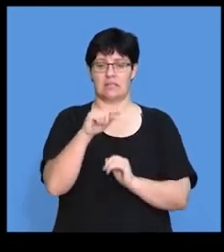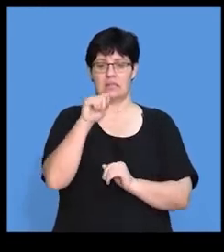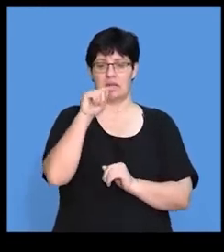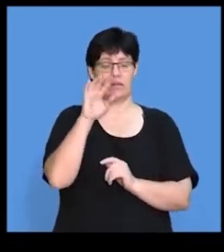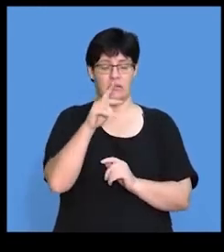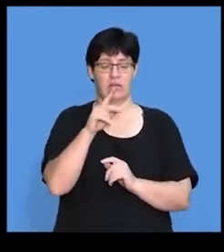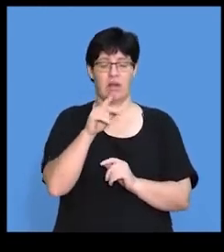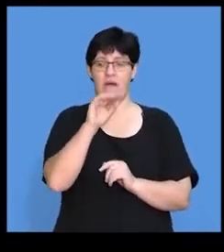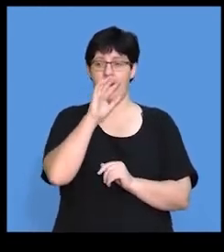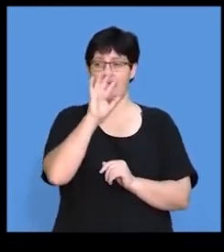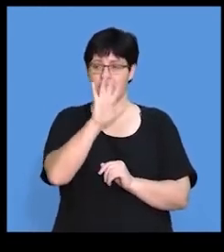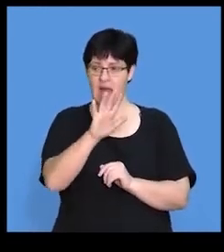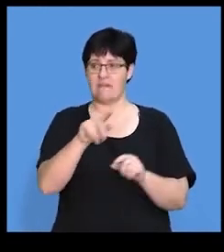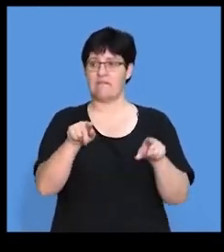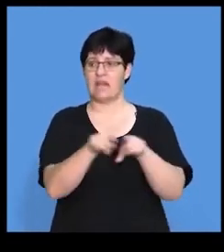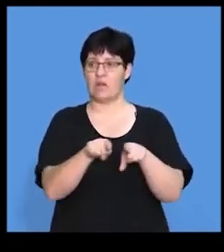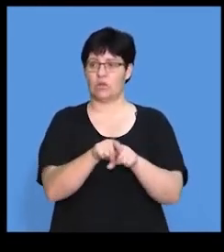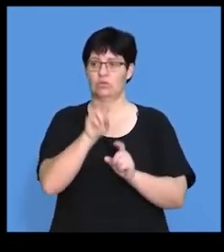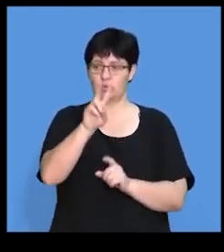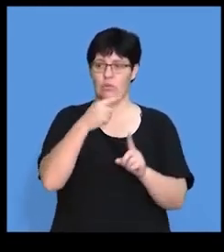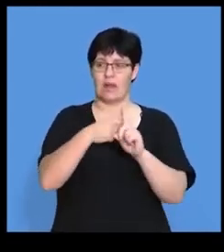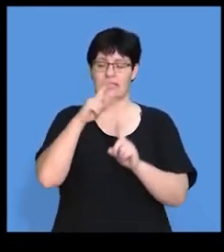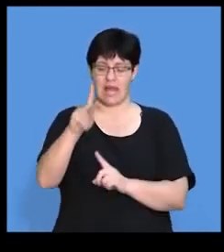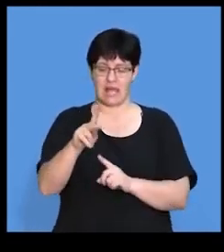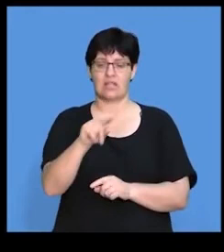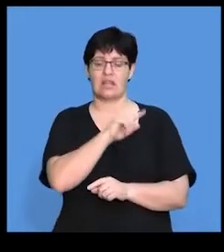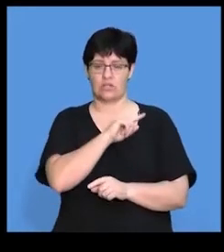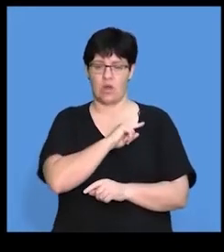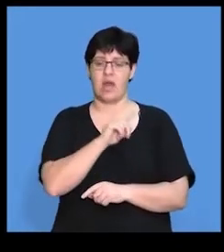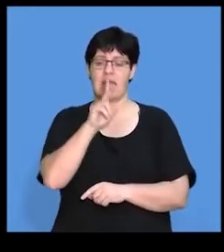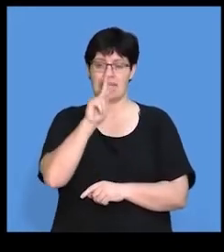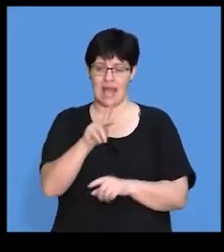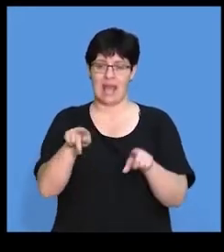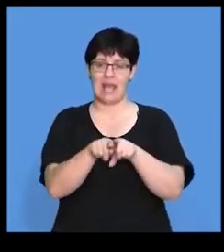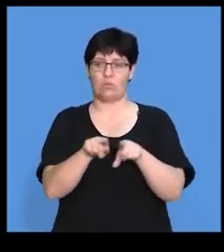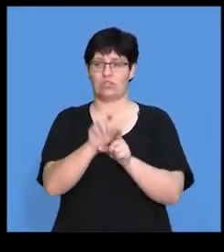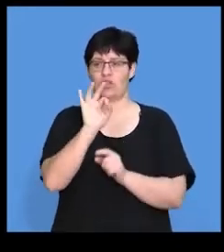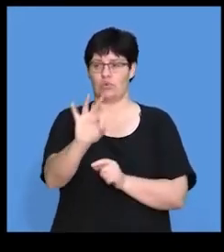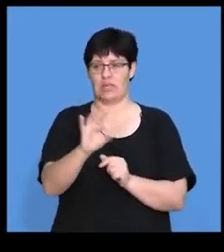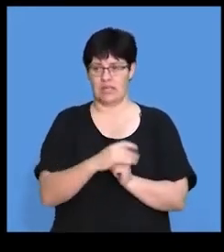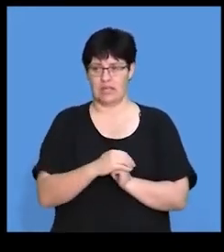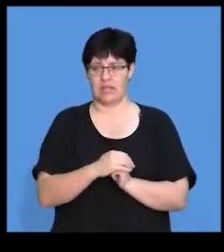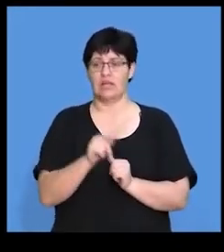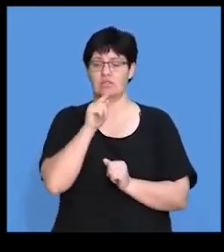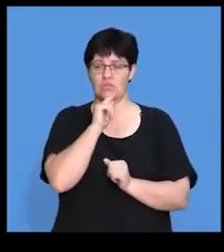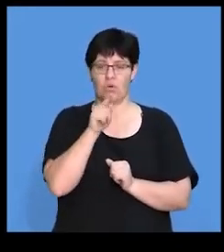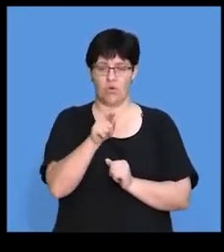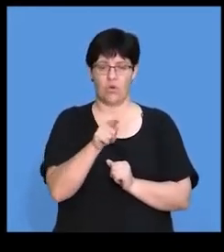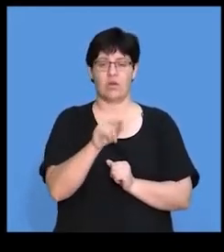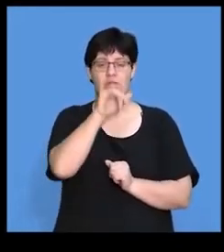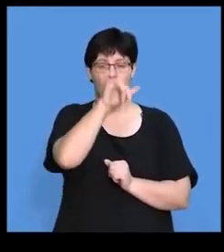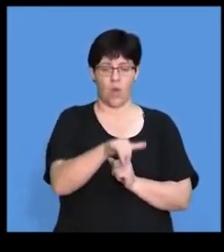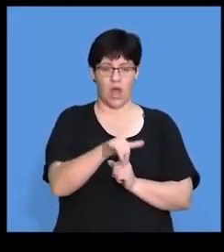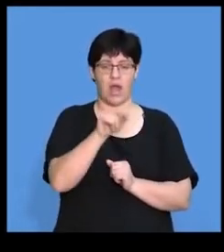2 plus k. Therefore, k must be equal to 3. Therefore, the equation of this line is